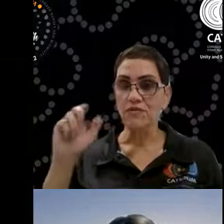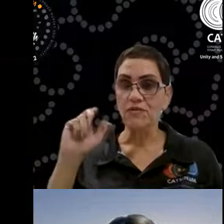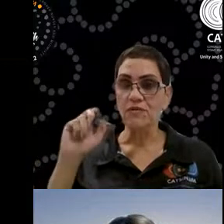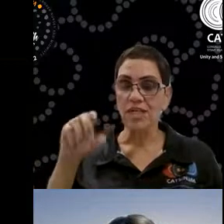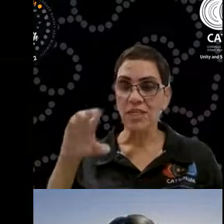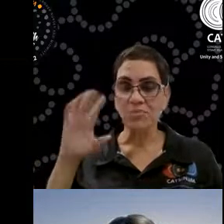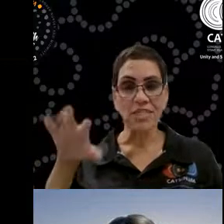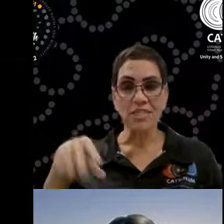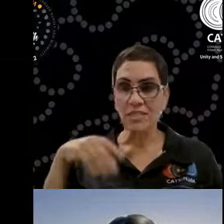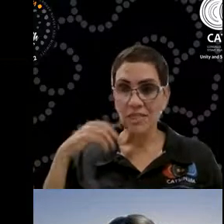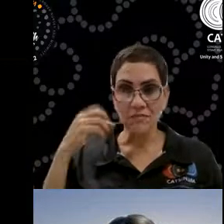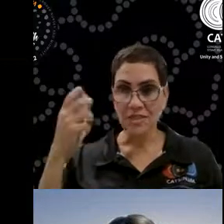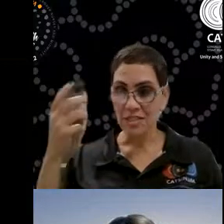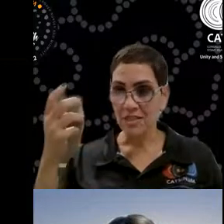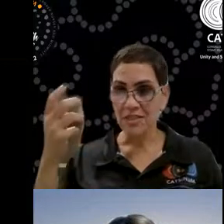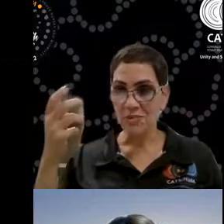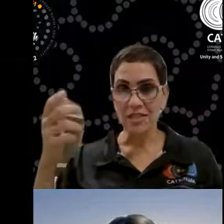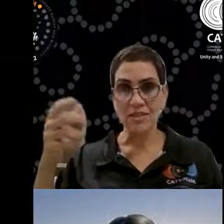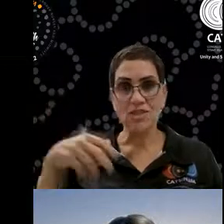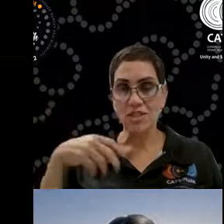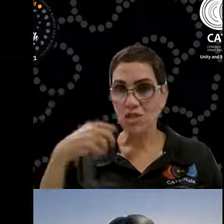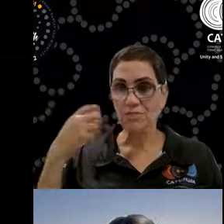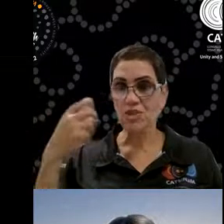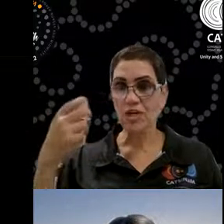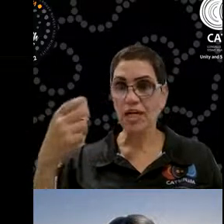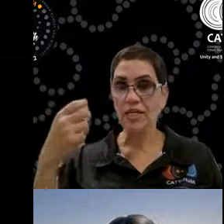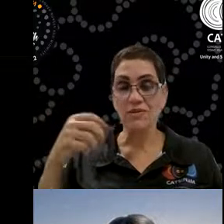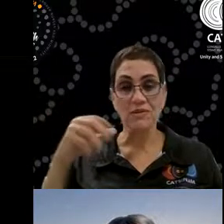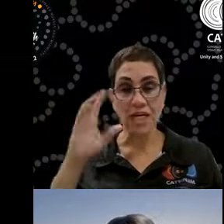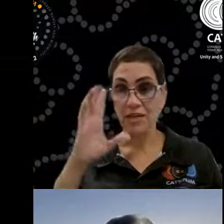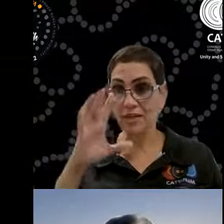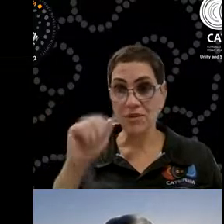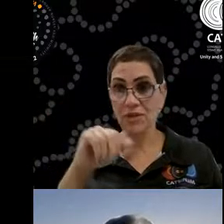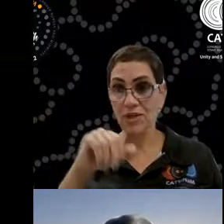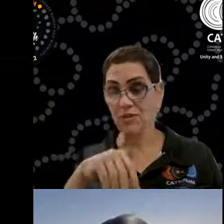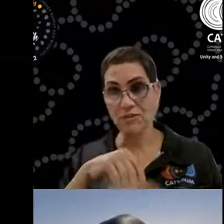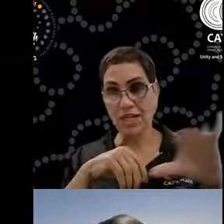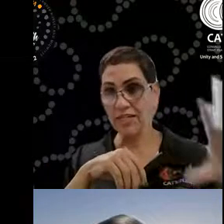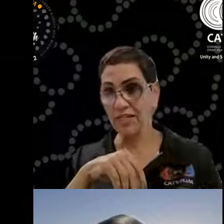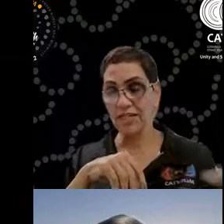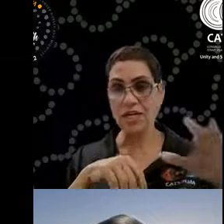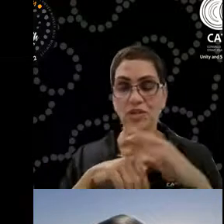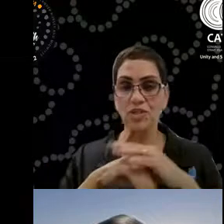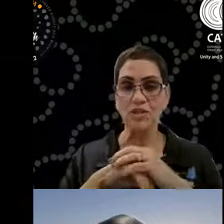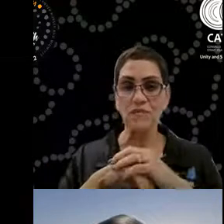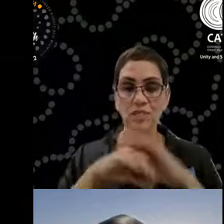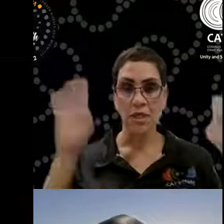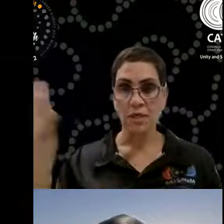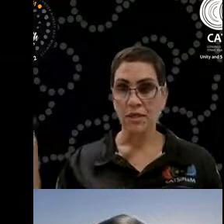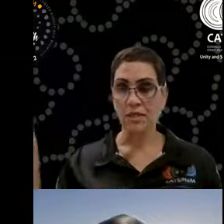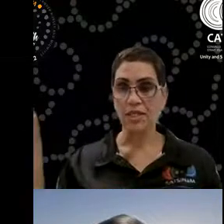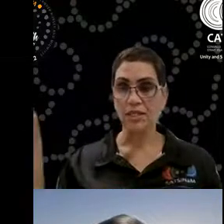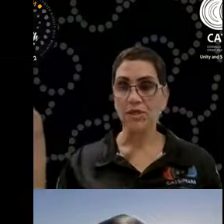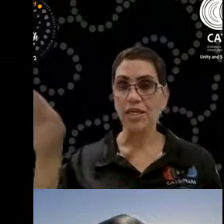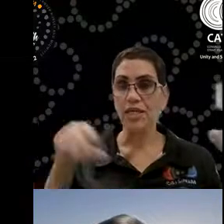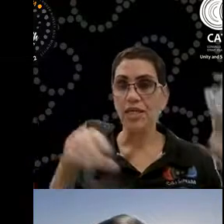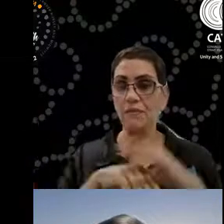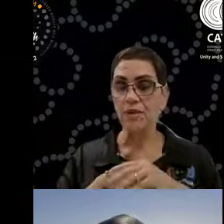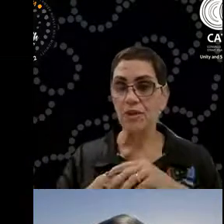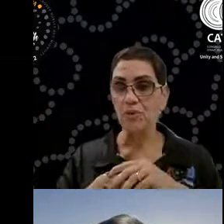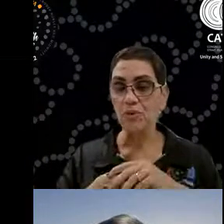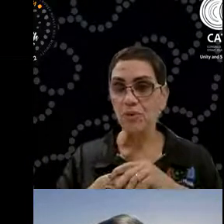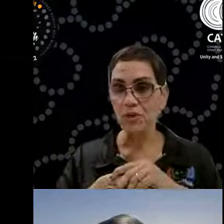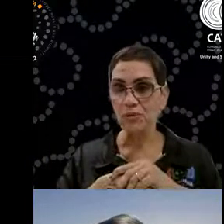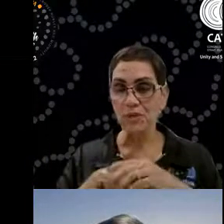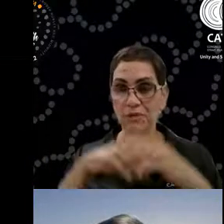before. So if you've got any preconceived ideas about this type of training, or you've done it at uni, or you've done it in the health service, you need to